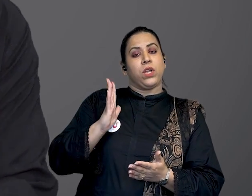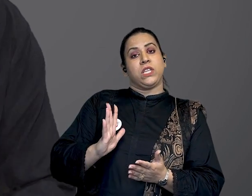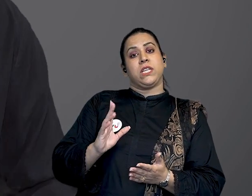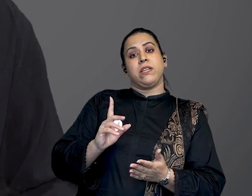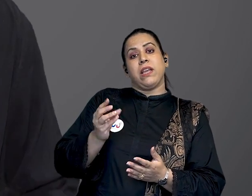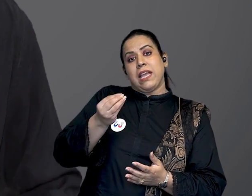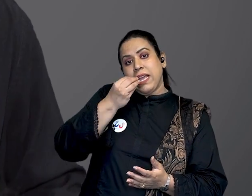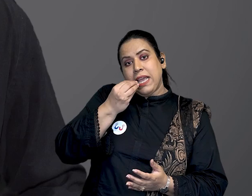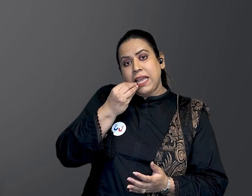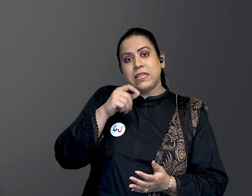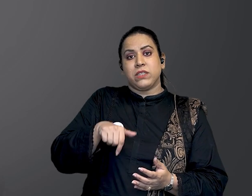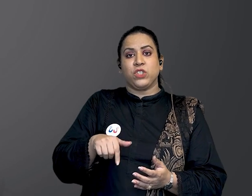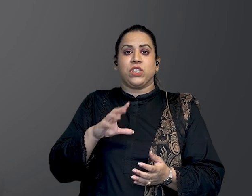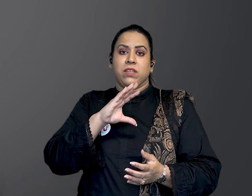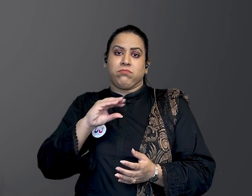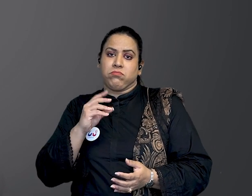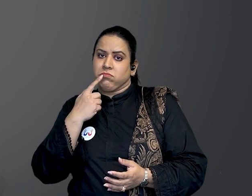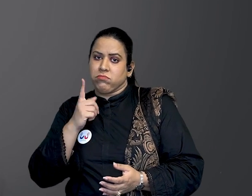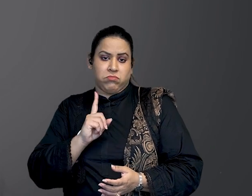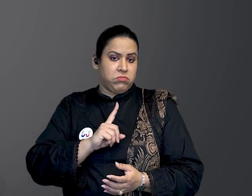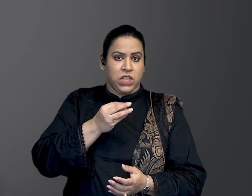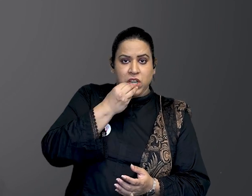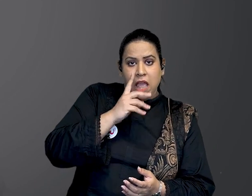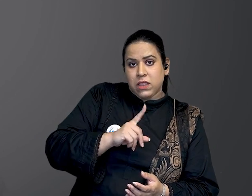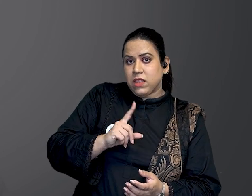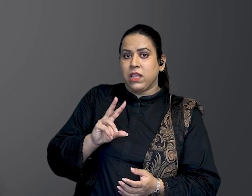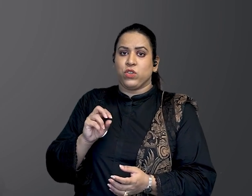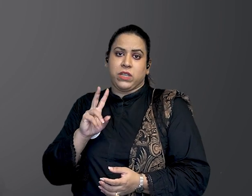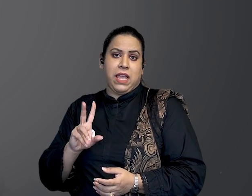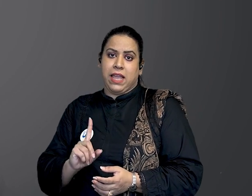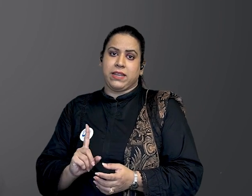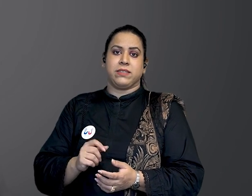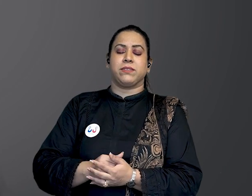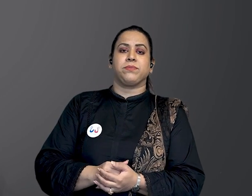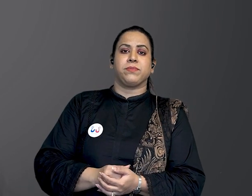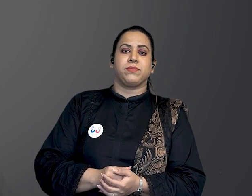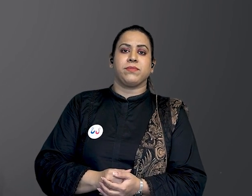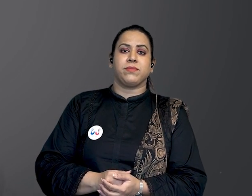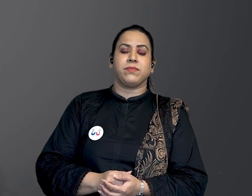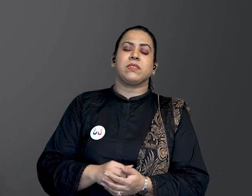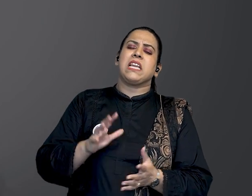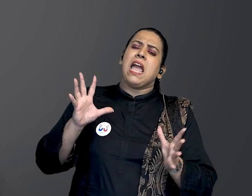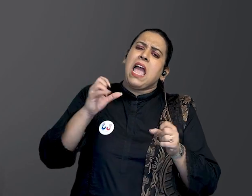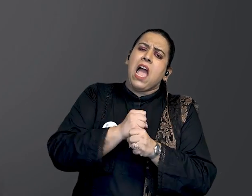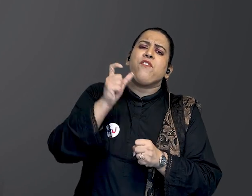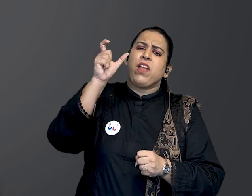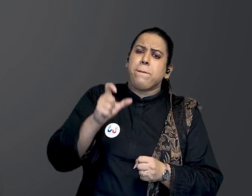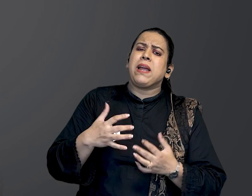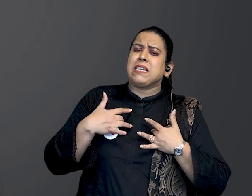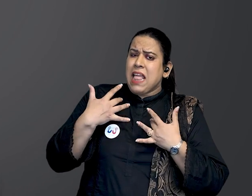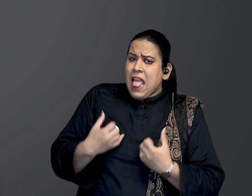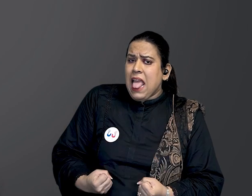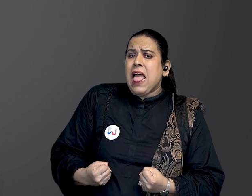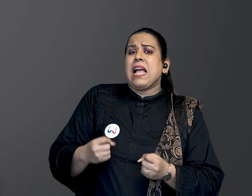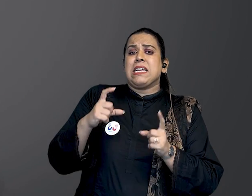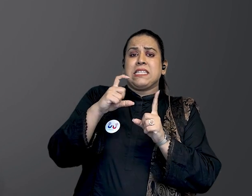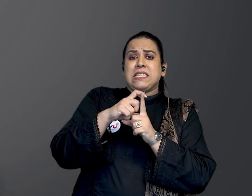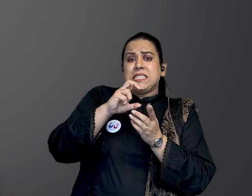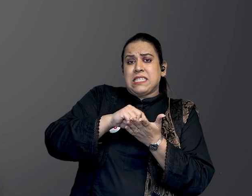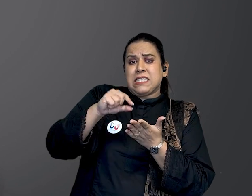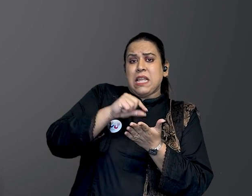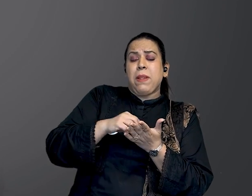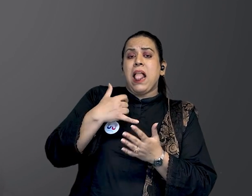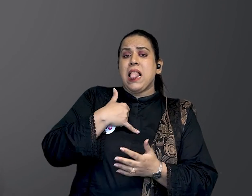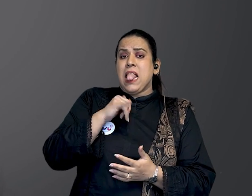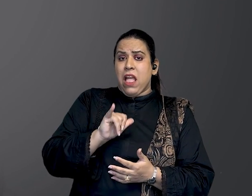where you have to go. And in conclusion, if we were to take out something from this, it's the most important part is,